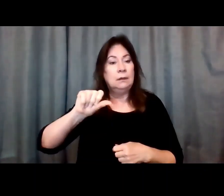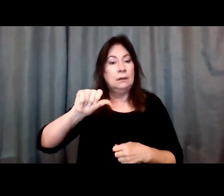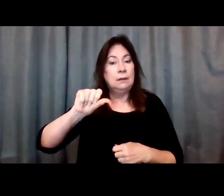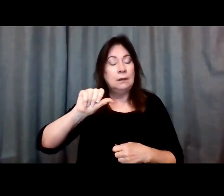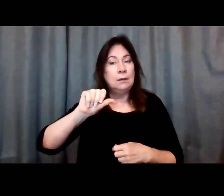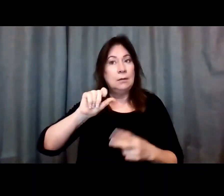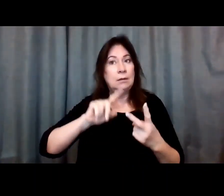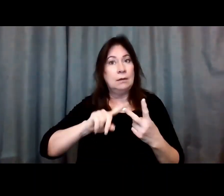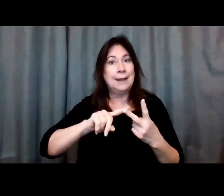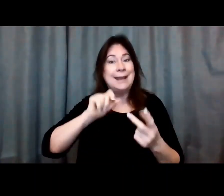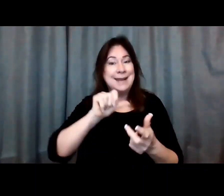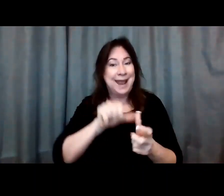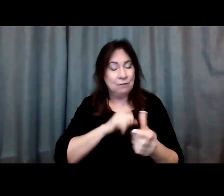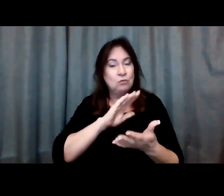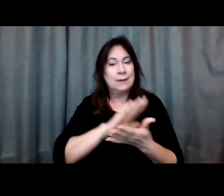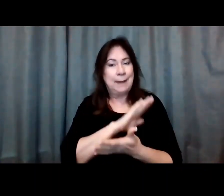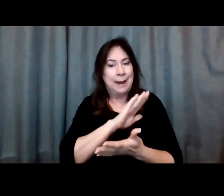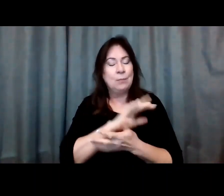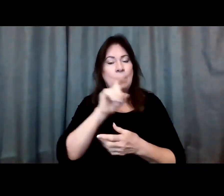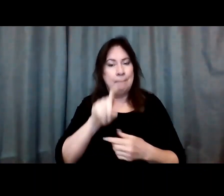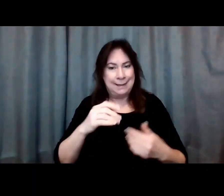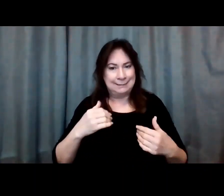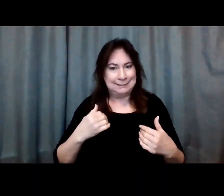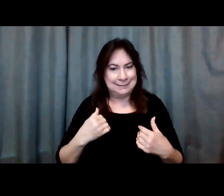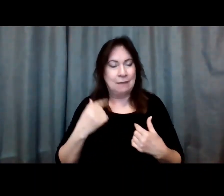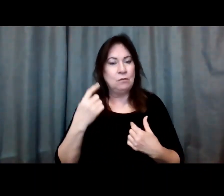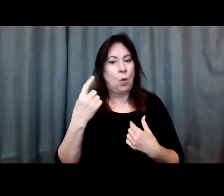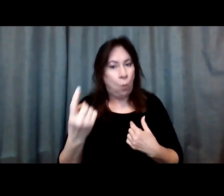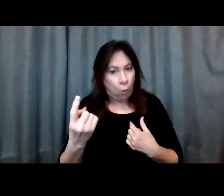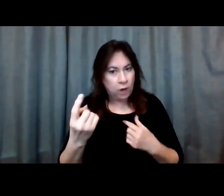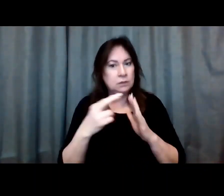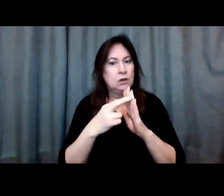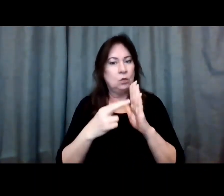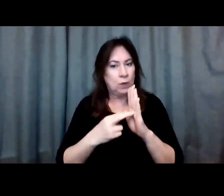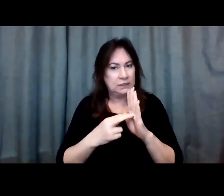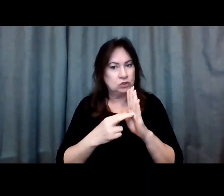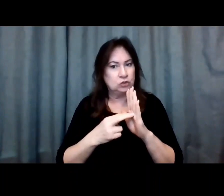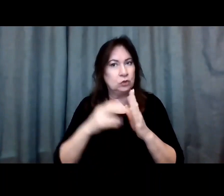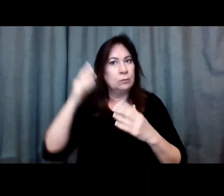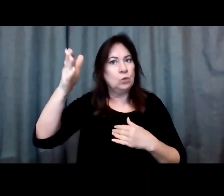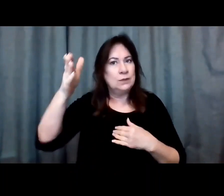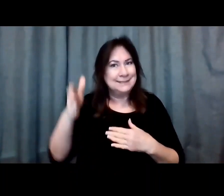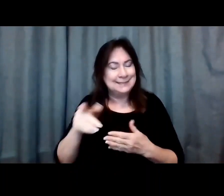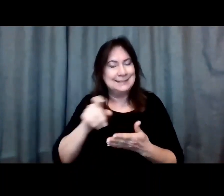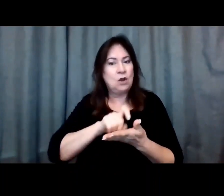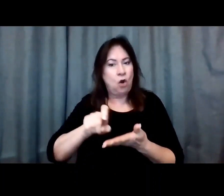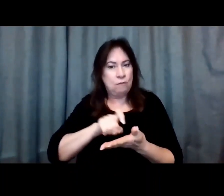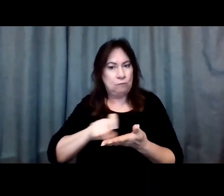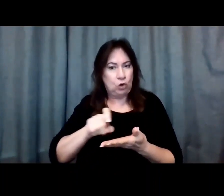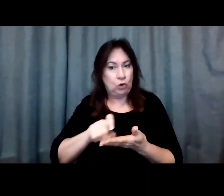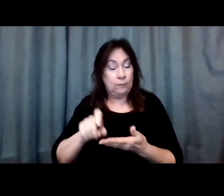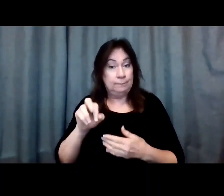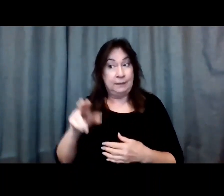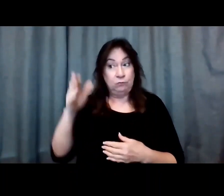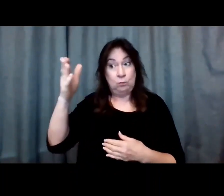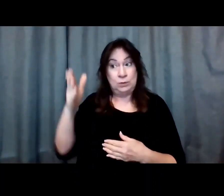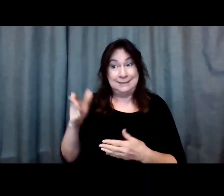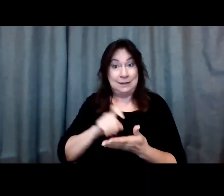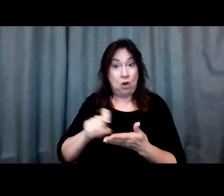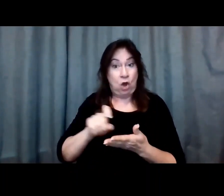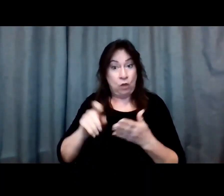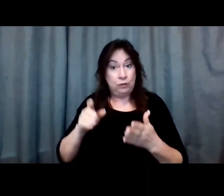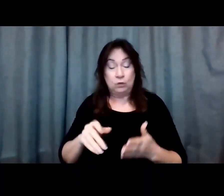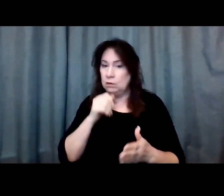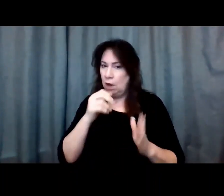and every paper has to have one registered presenting author. If you are a presenting author and you did